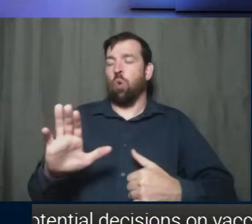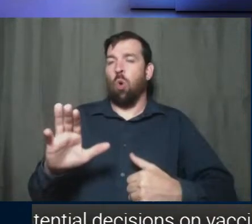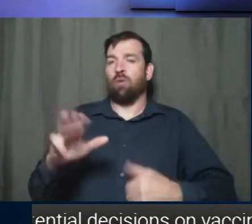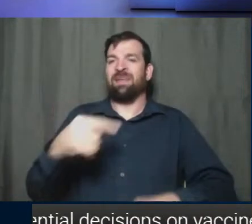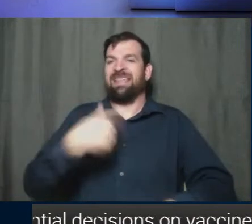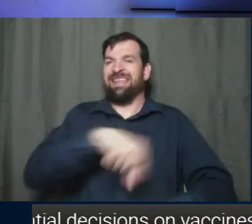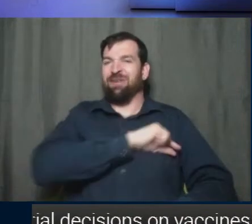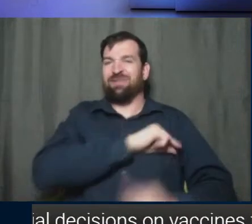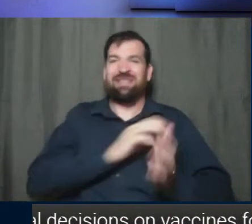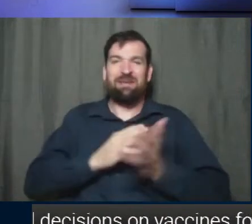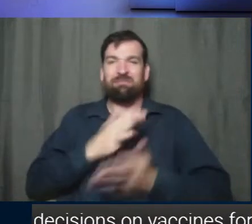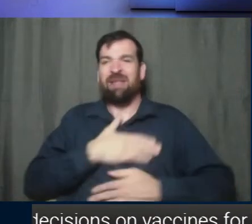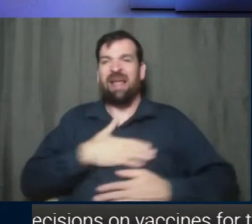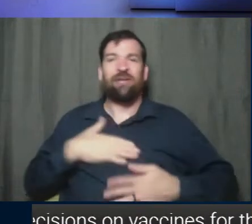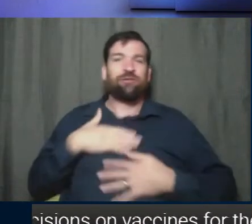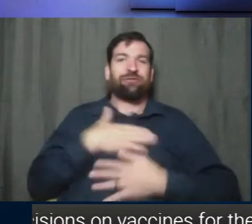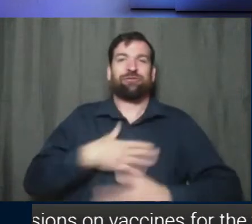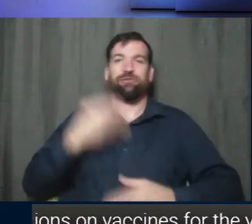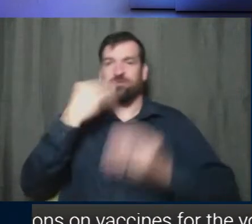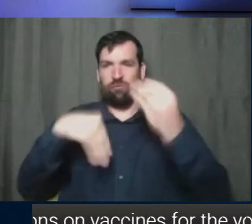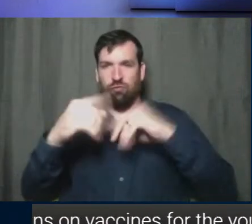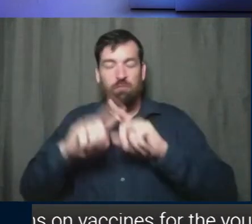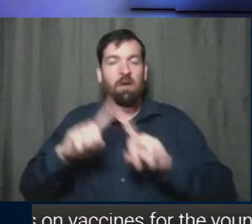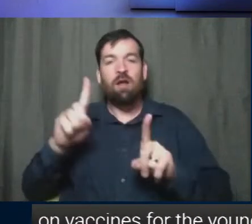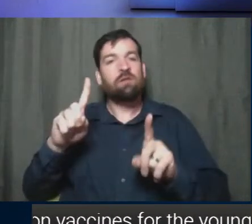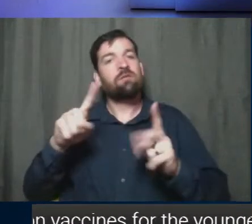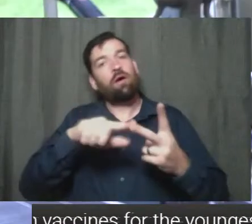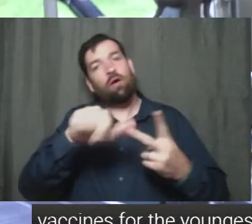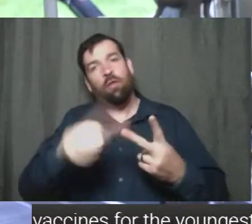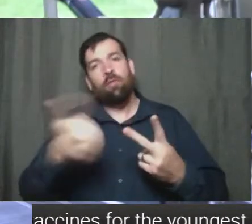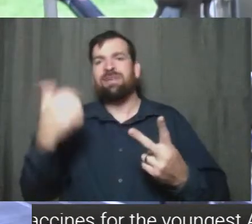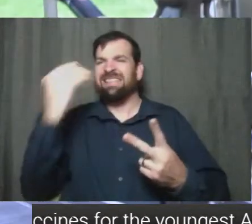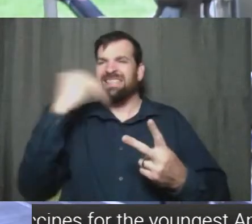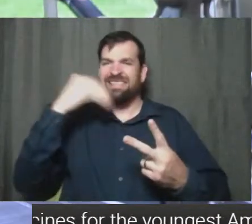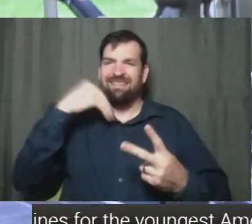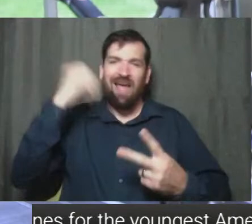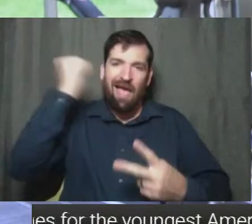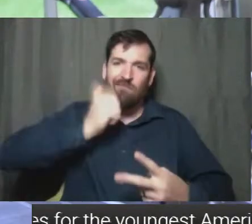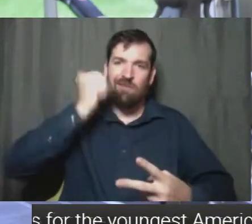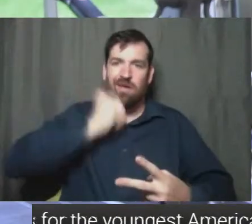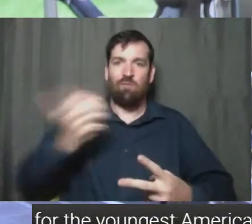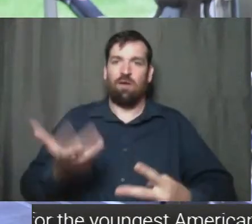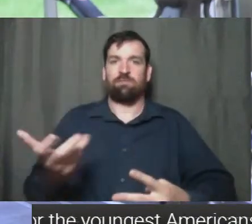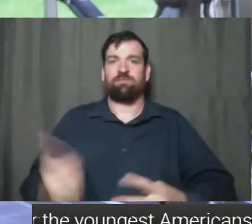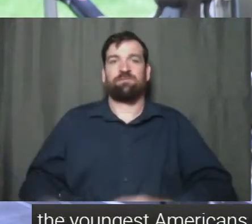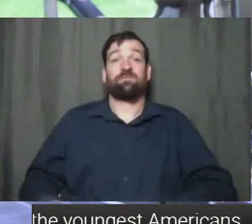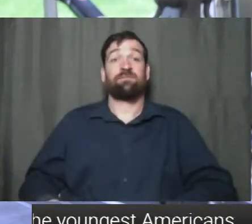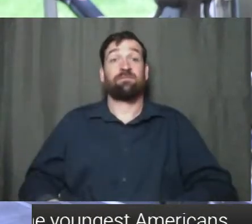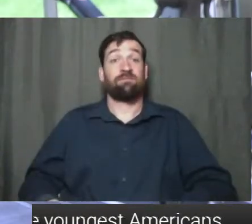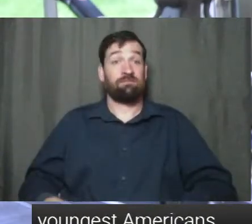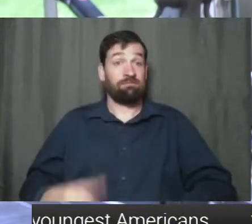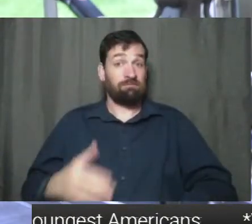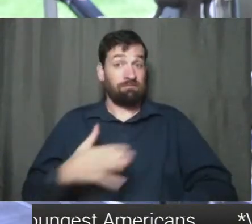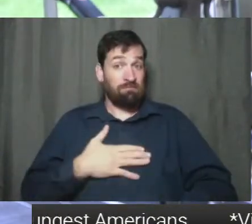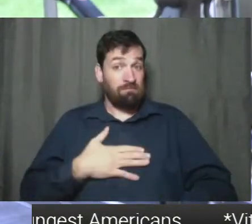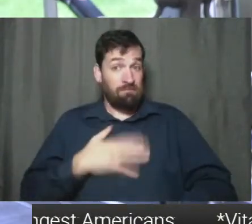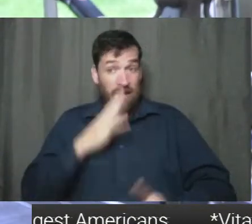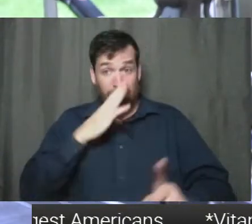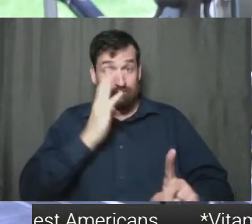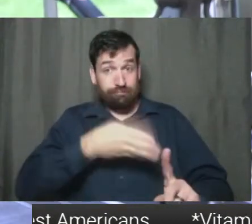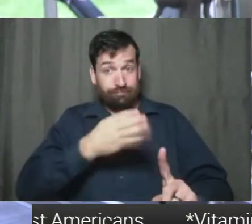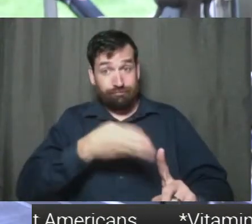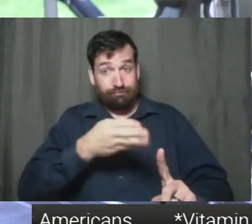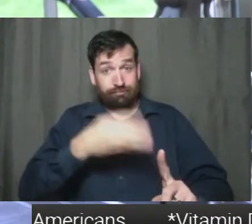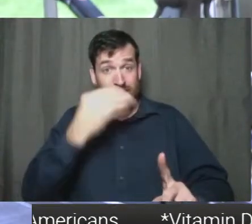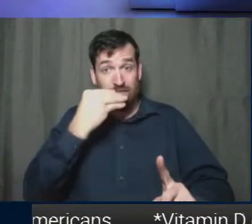but what's something that you make sure you eat every single day? Oh. You said my go-to food that I should